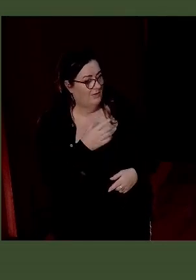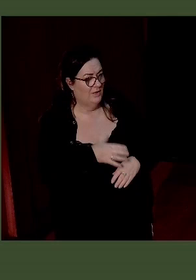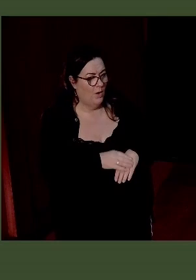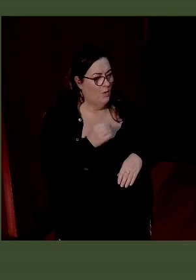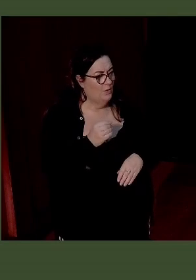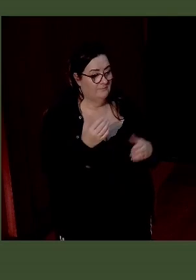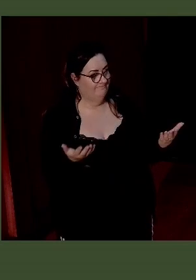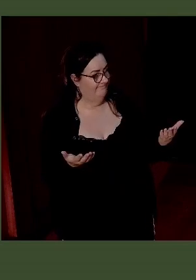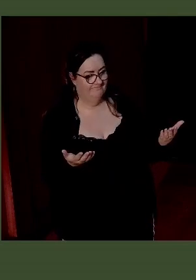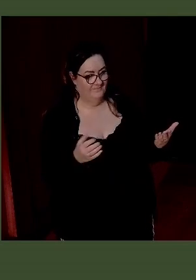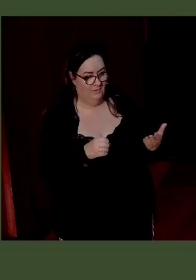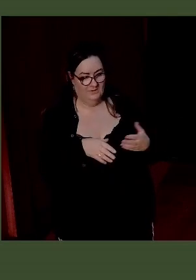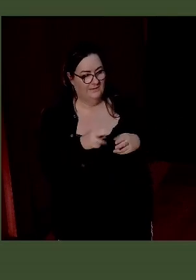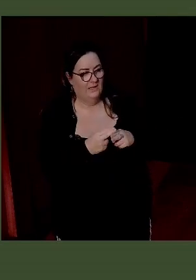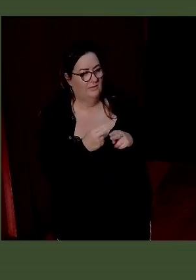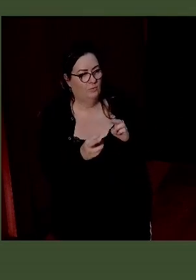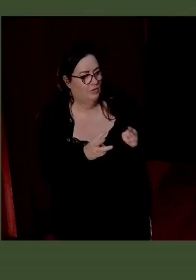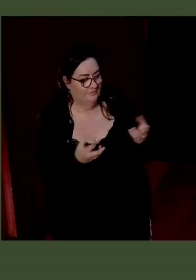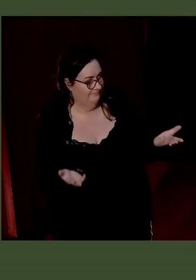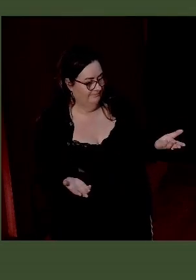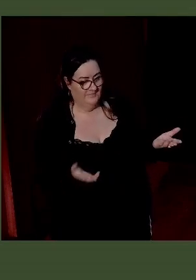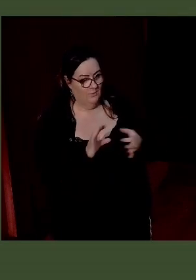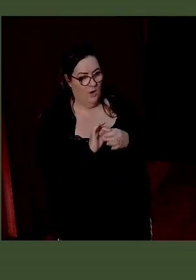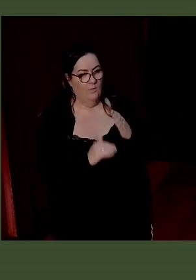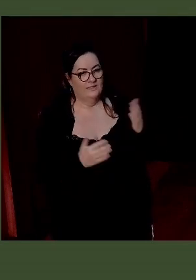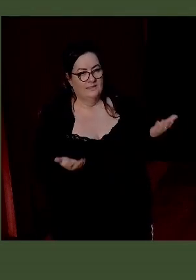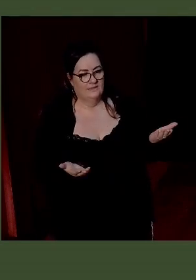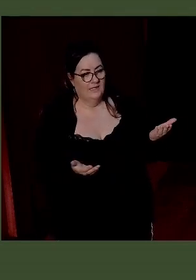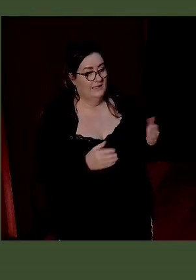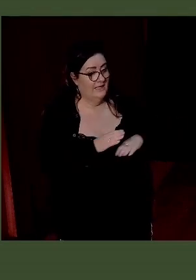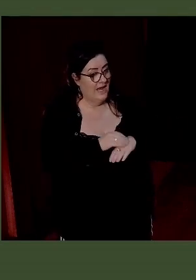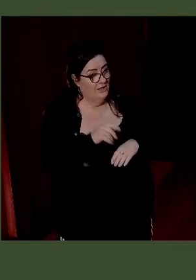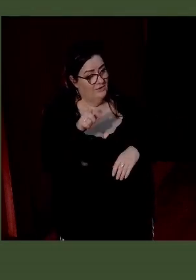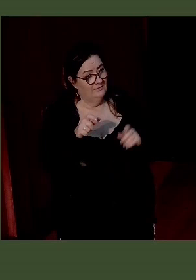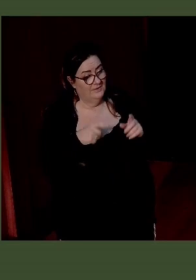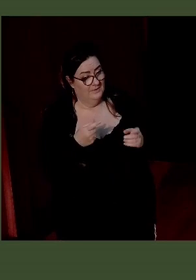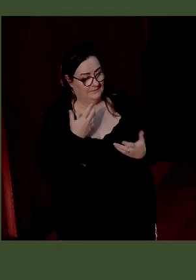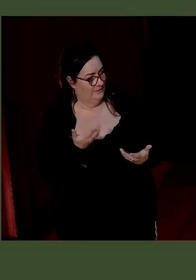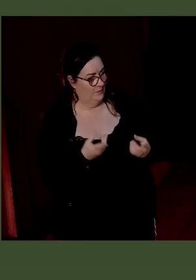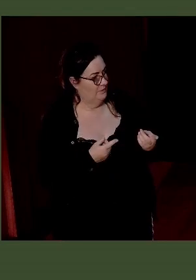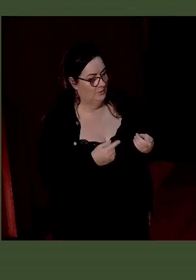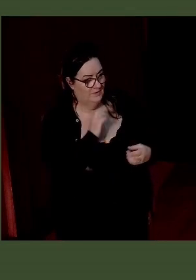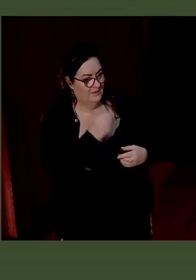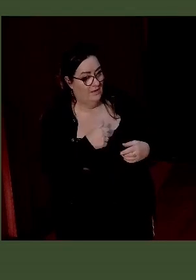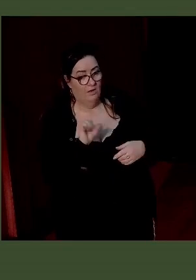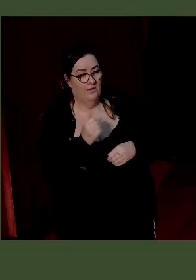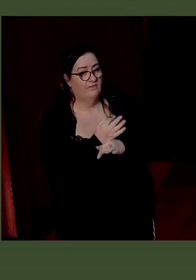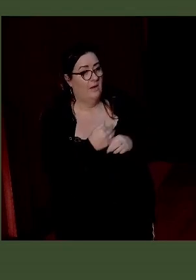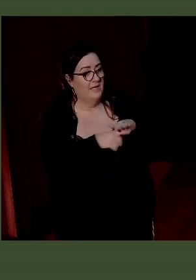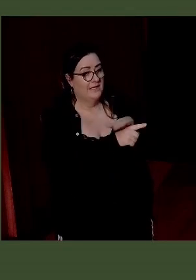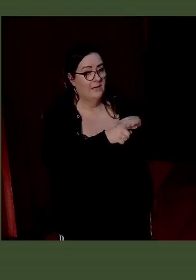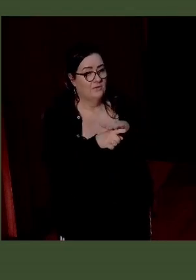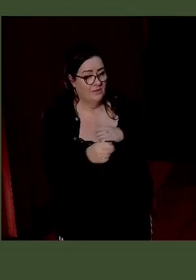work, they became homeless. Other residents were elderly people who couldn't survive on their own, but their children had emigrated. And as I said,